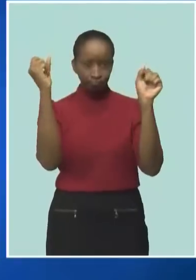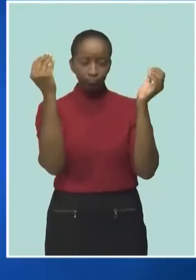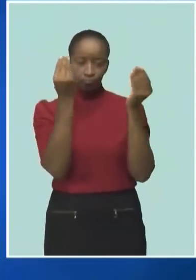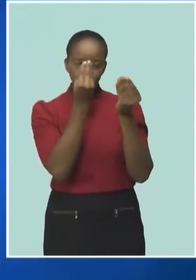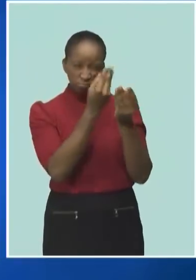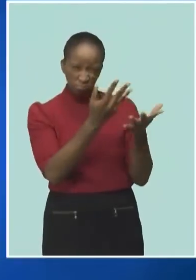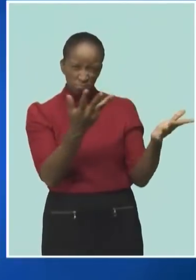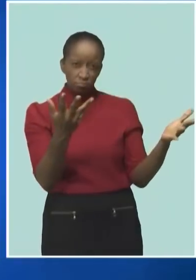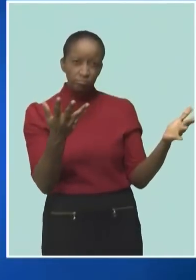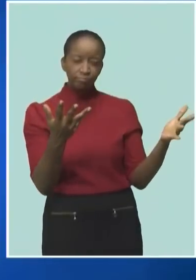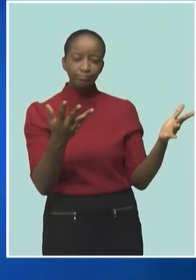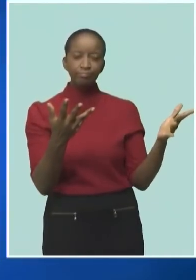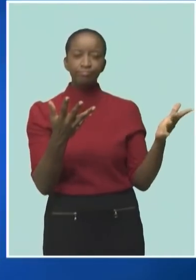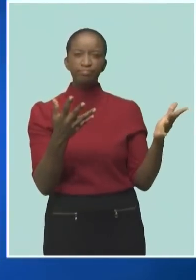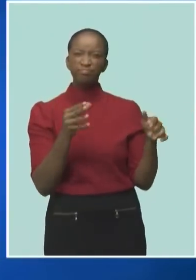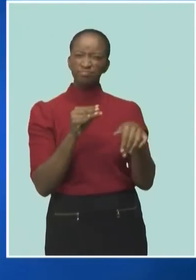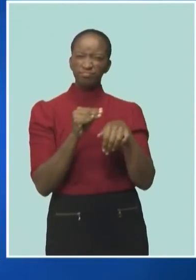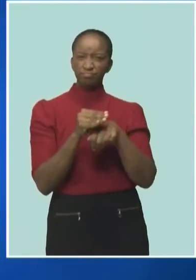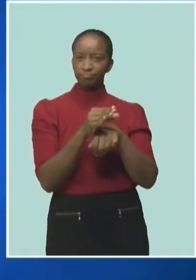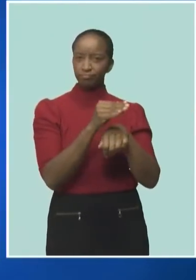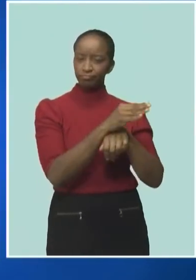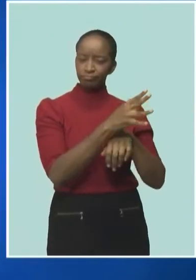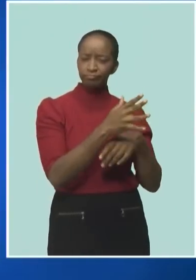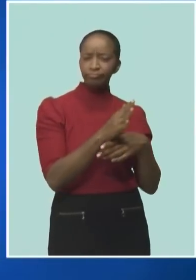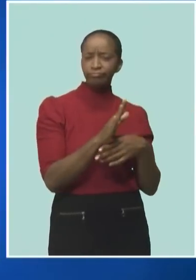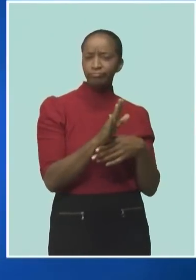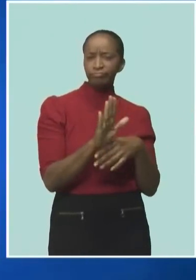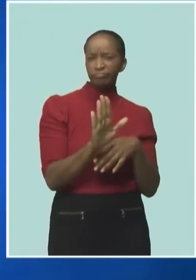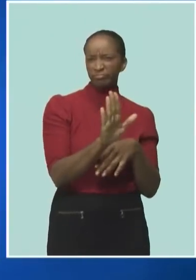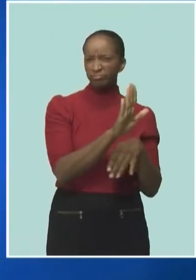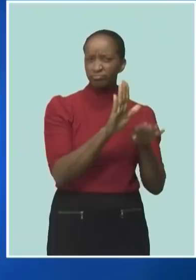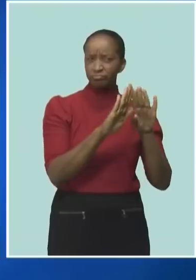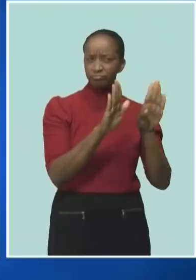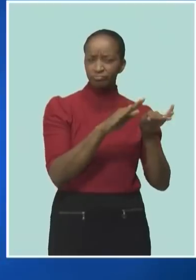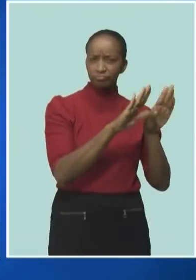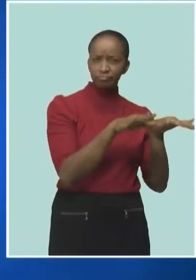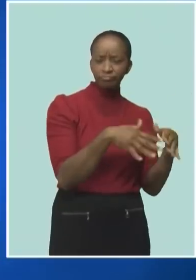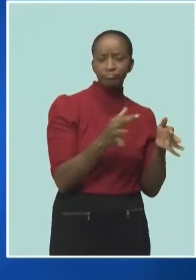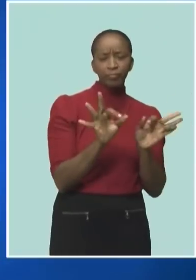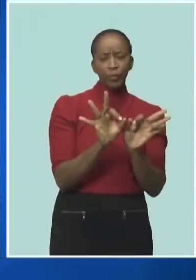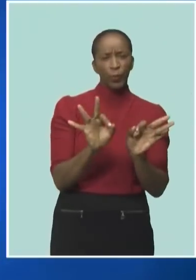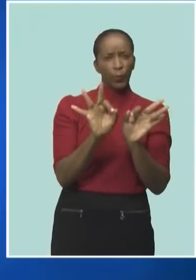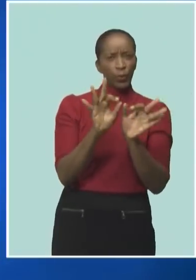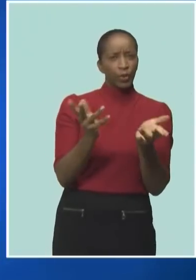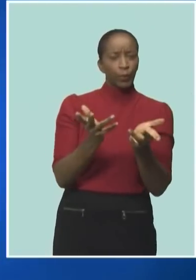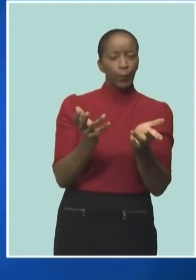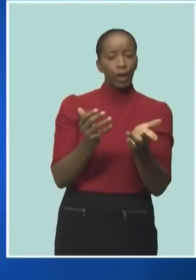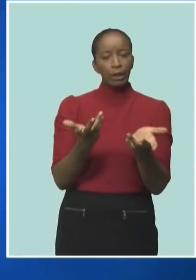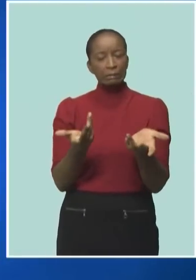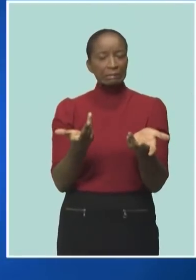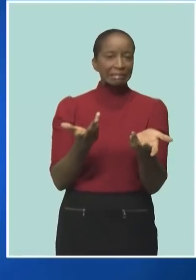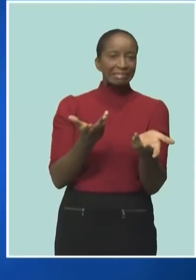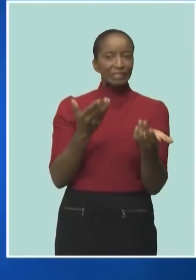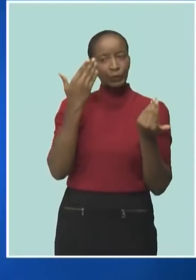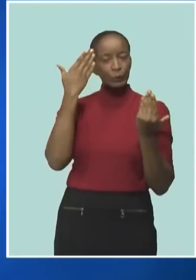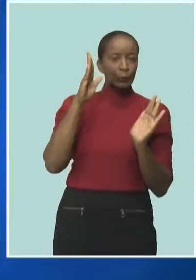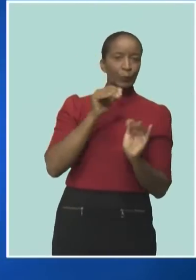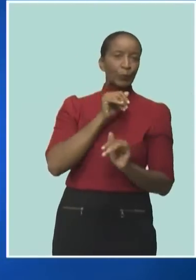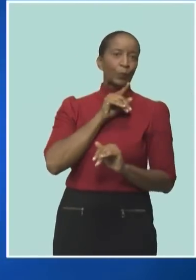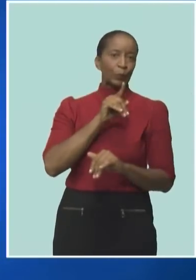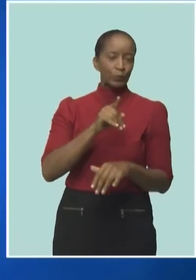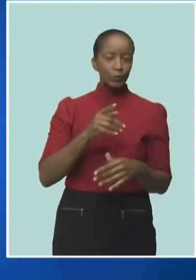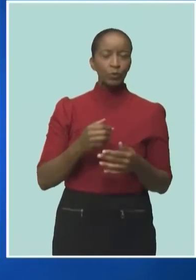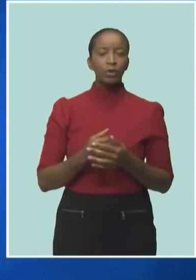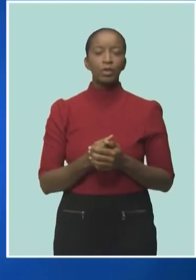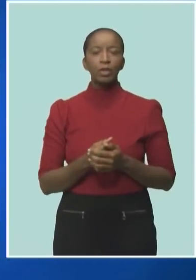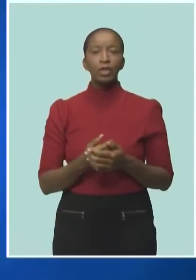be certain about the value of their property and possible replacement costs. You know, if you're not certain what the value of your house is or what it will cost to